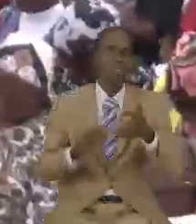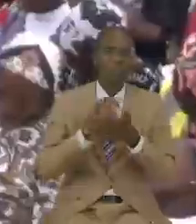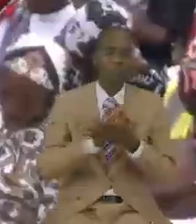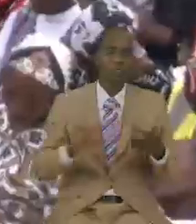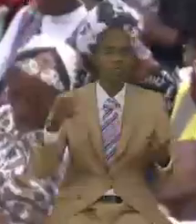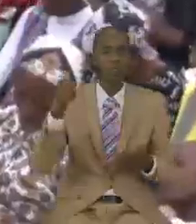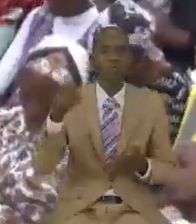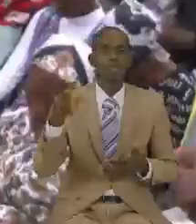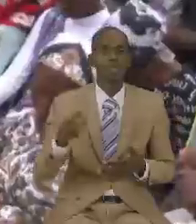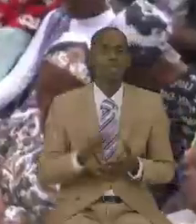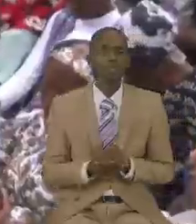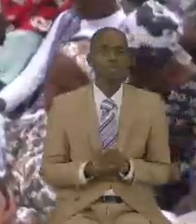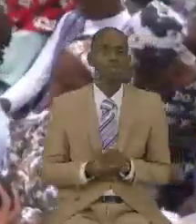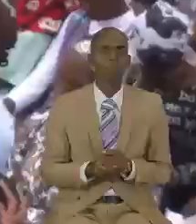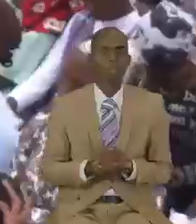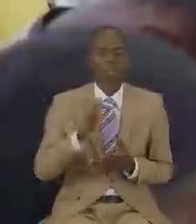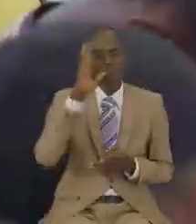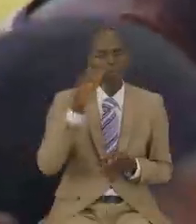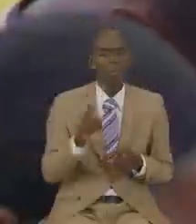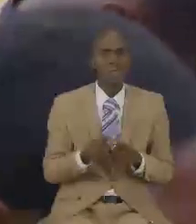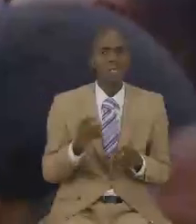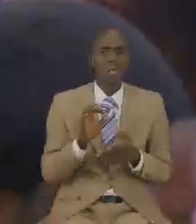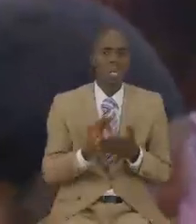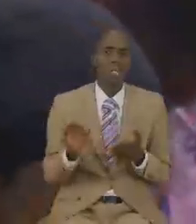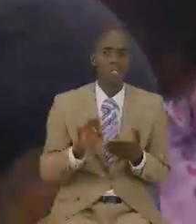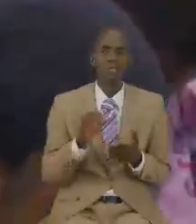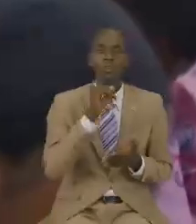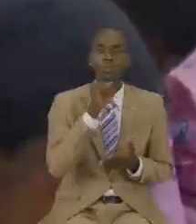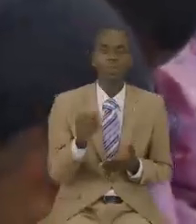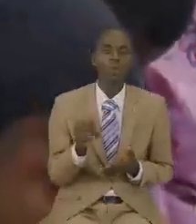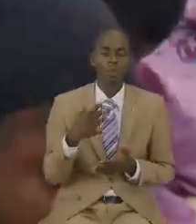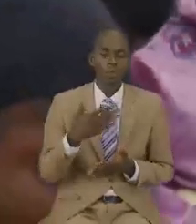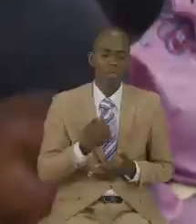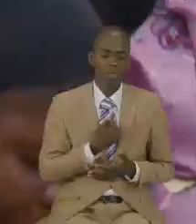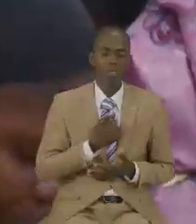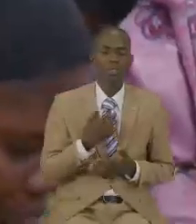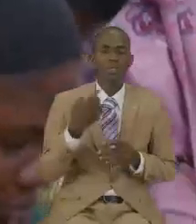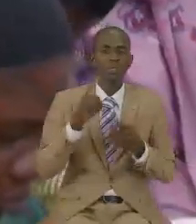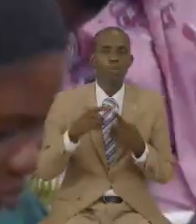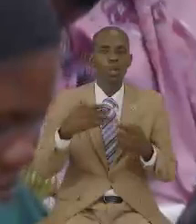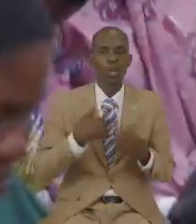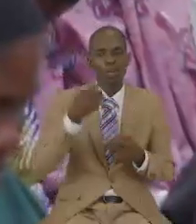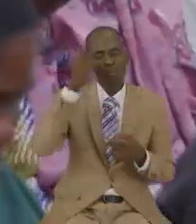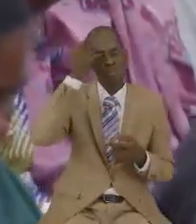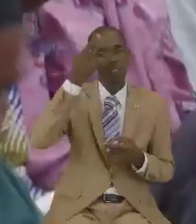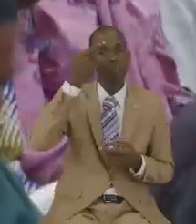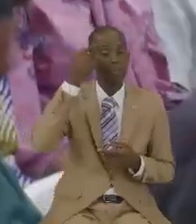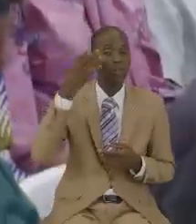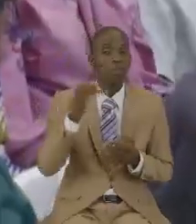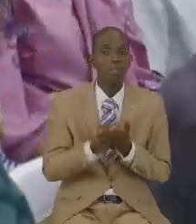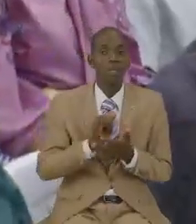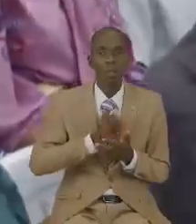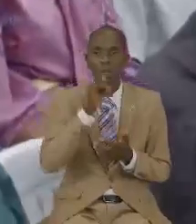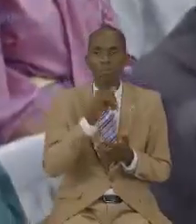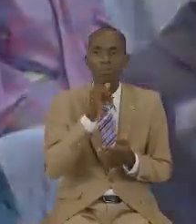from verse 13. Brethren, I count not myself to have apprehended. Because of that, I'm not